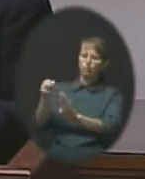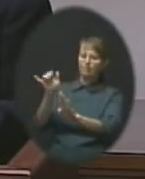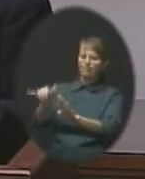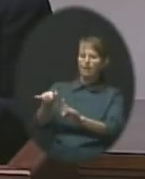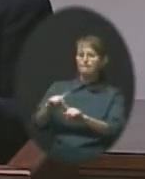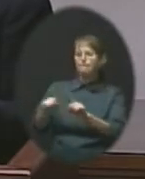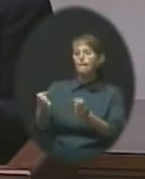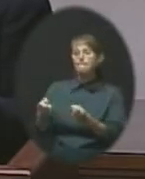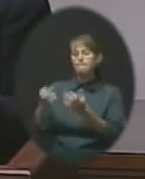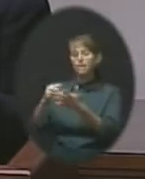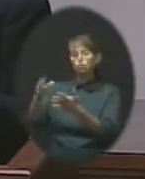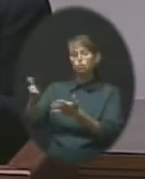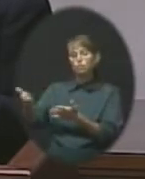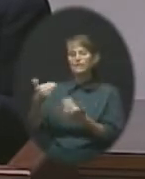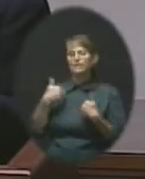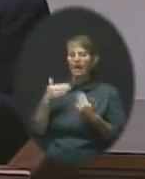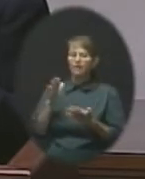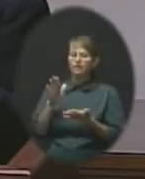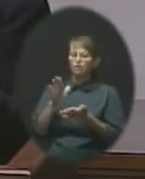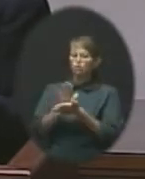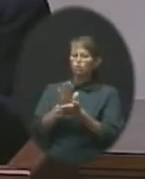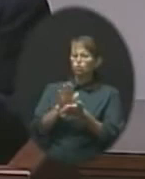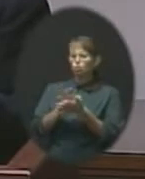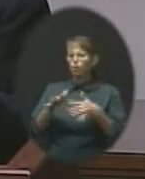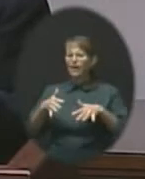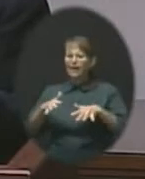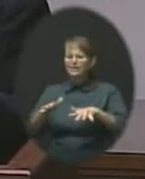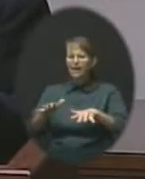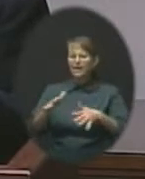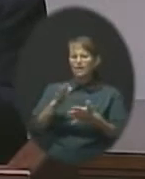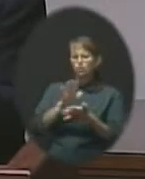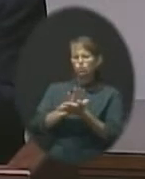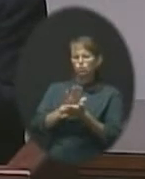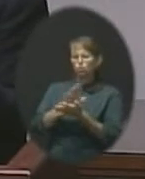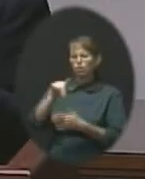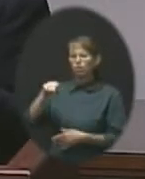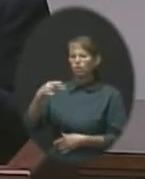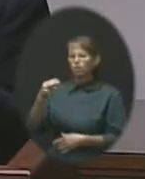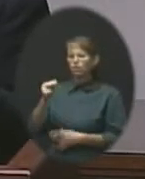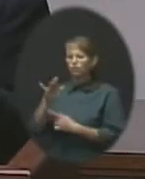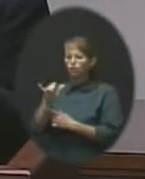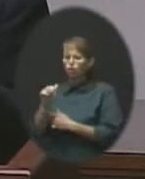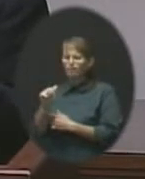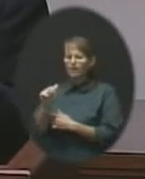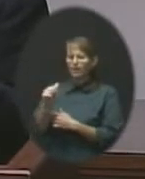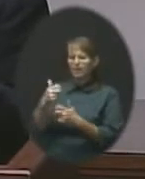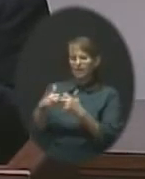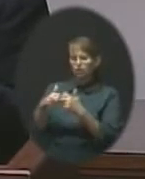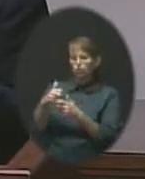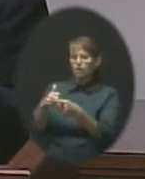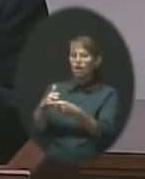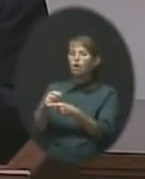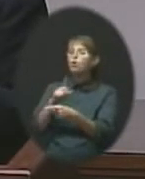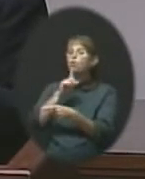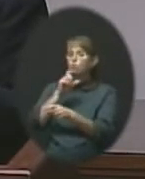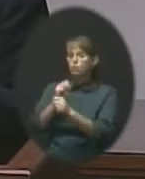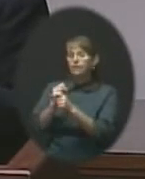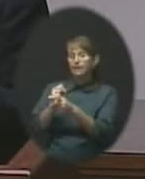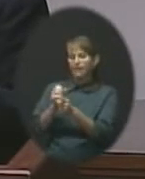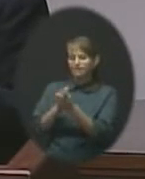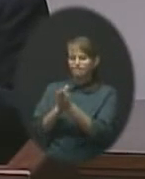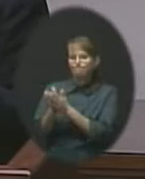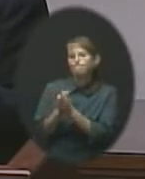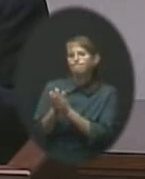school anxiety, school phobia issues, and they really thrive with a smaller group of students, a